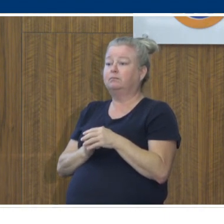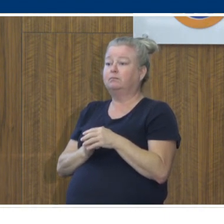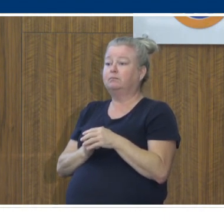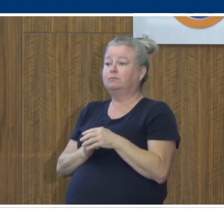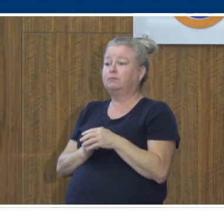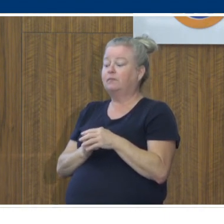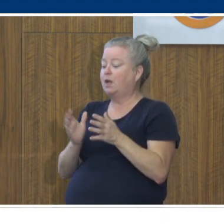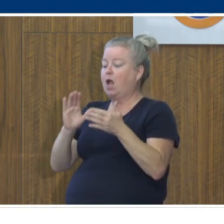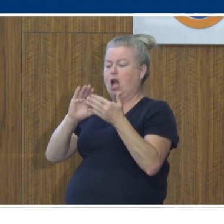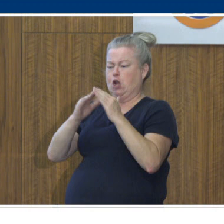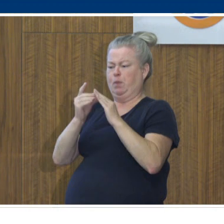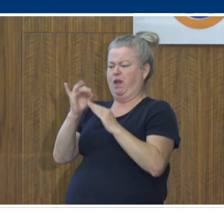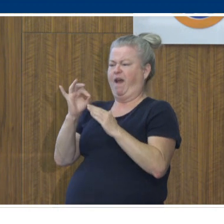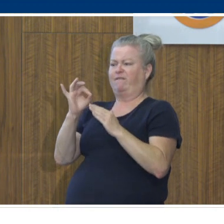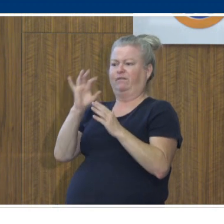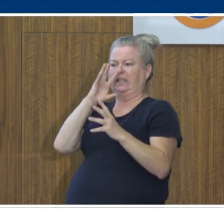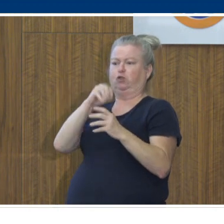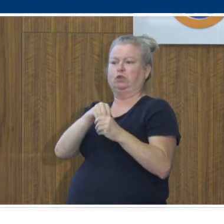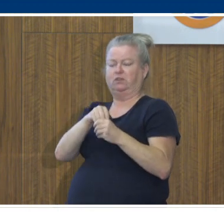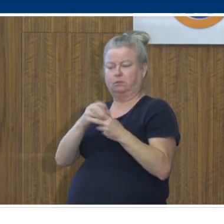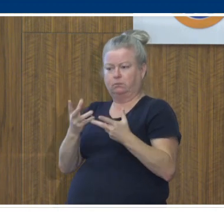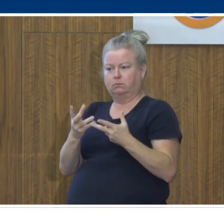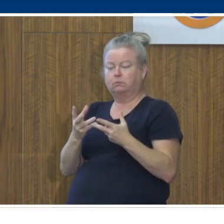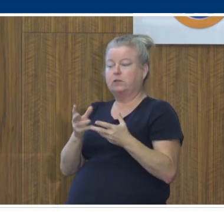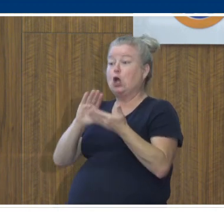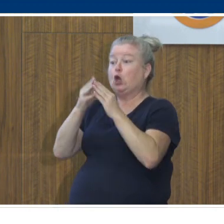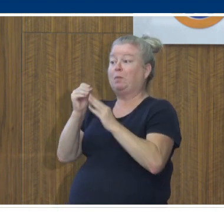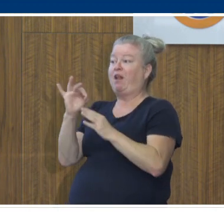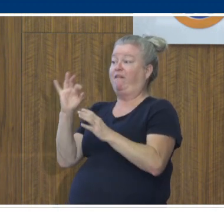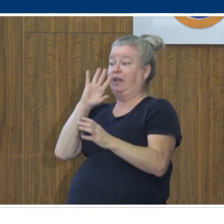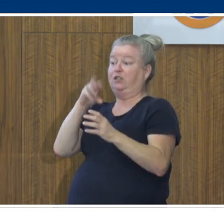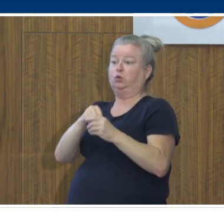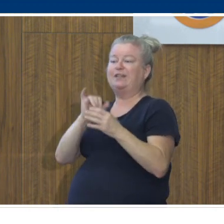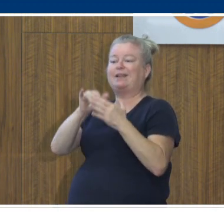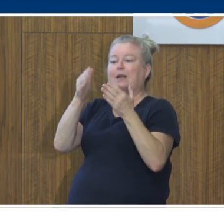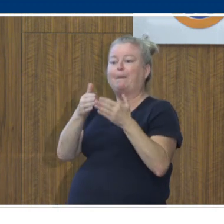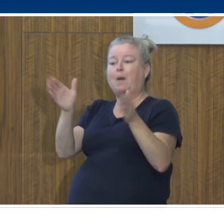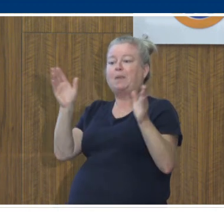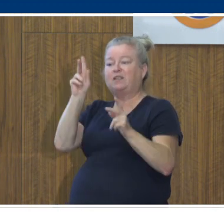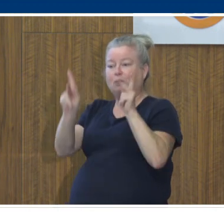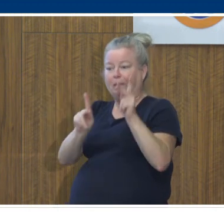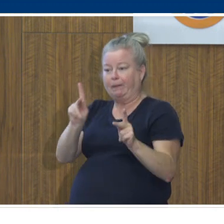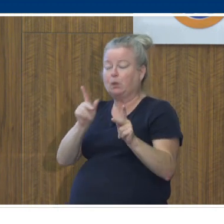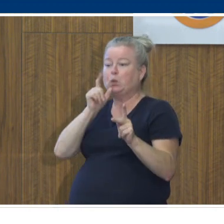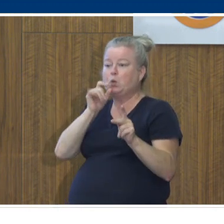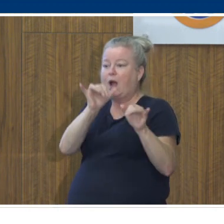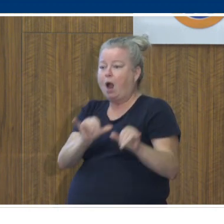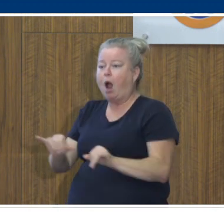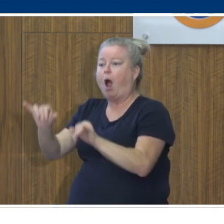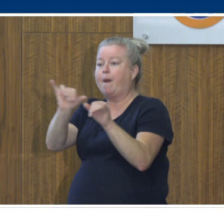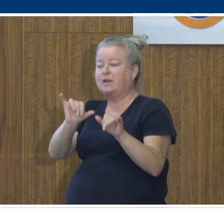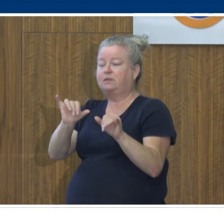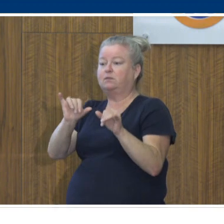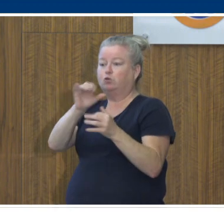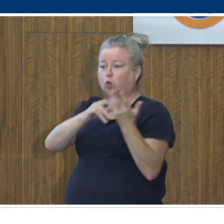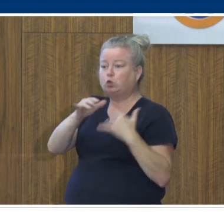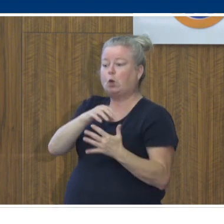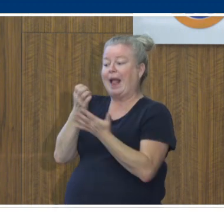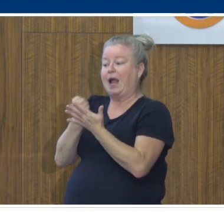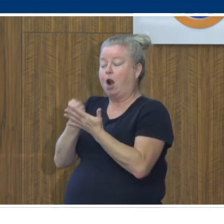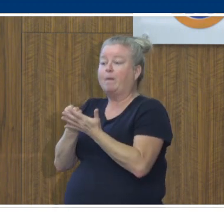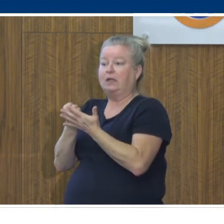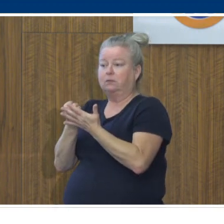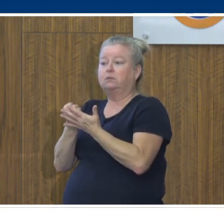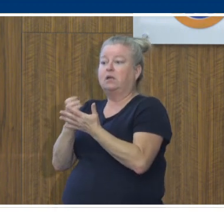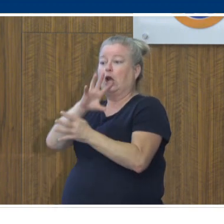Now, what is a community of interest? A community of interest is a population that shares common social or economic interests that should be included within